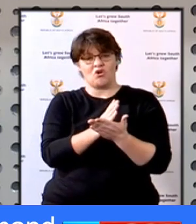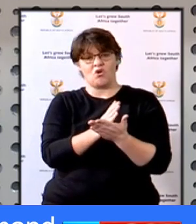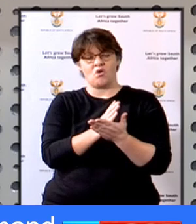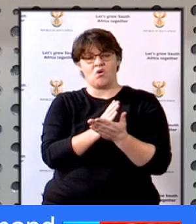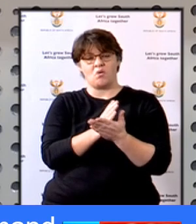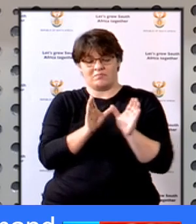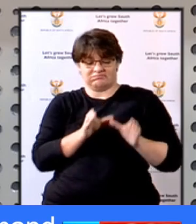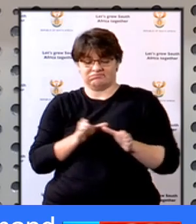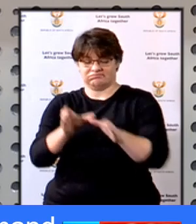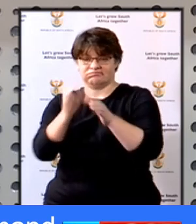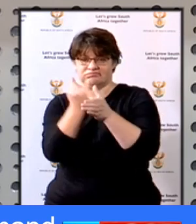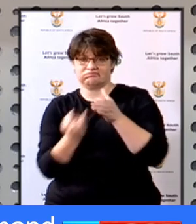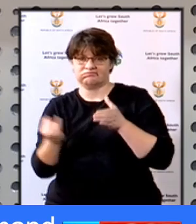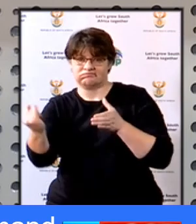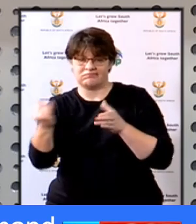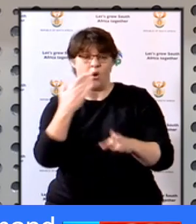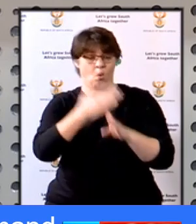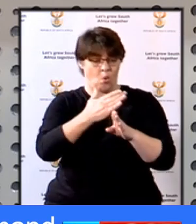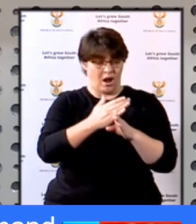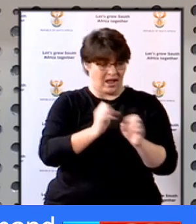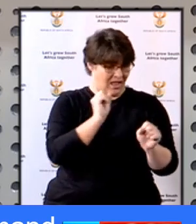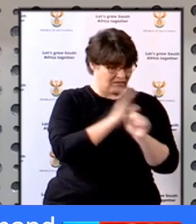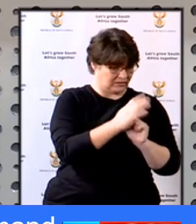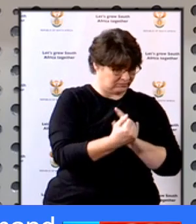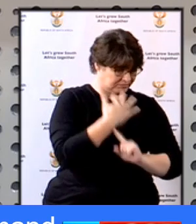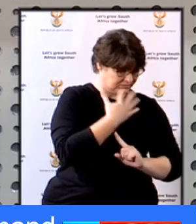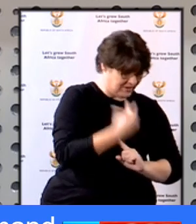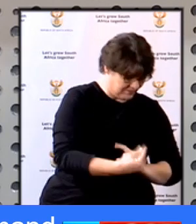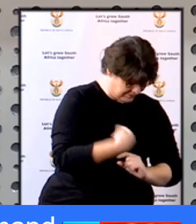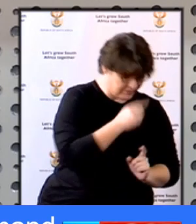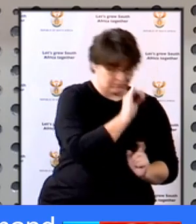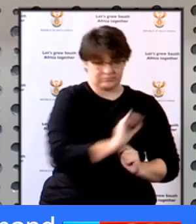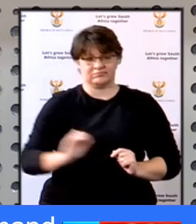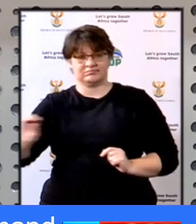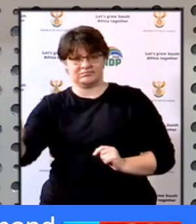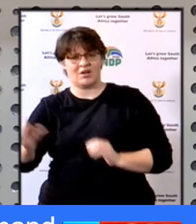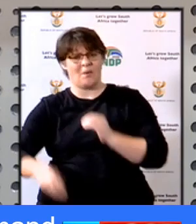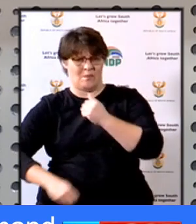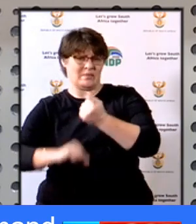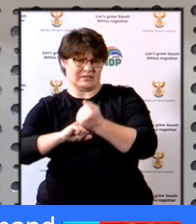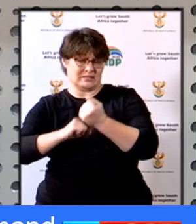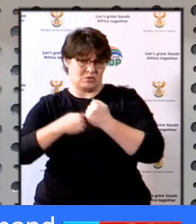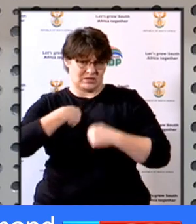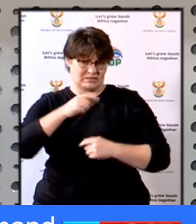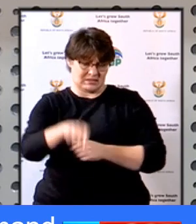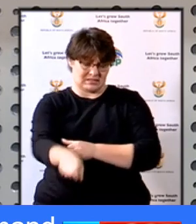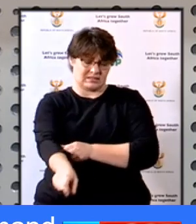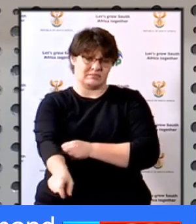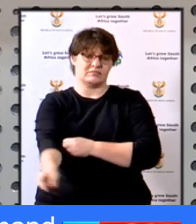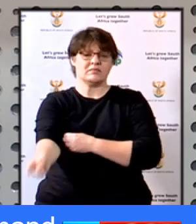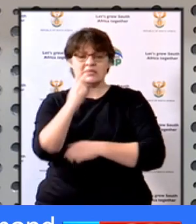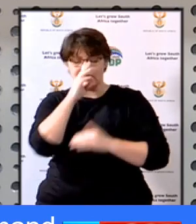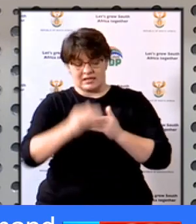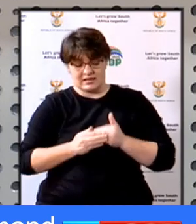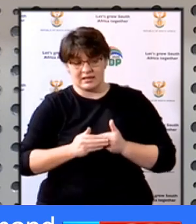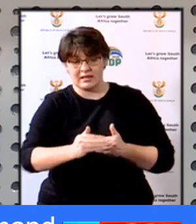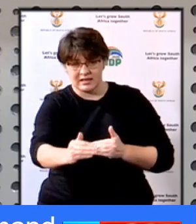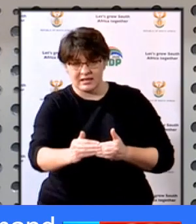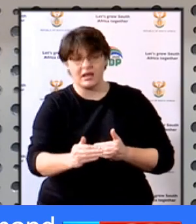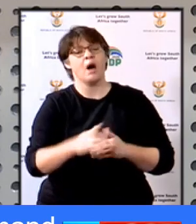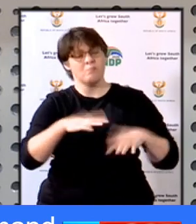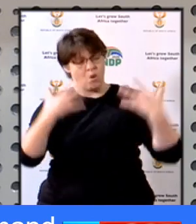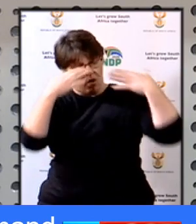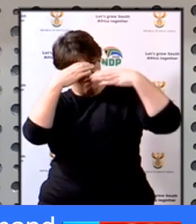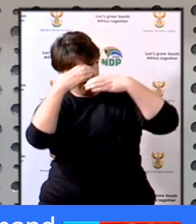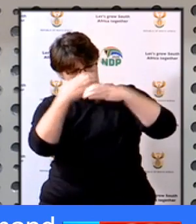quarantine facilities for workers who are affected by COVID-19. So you will see in the weeks ahead a greater